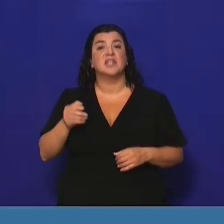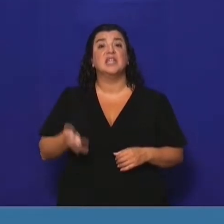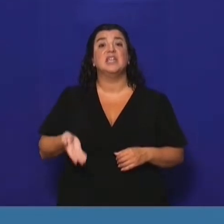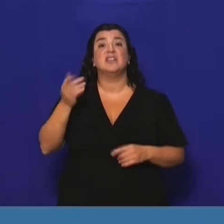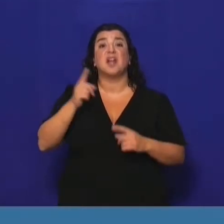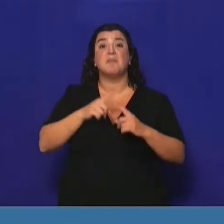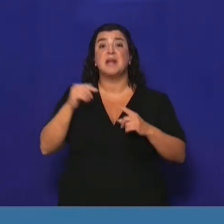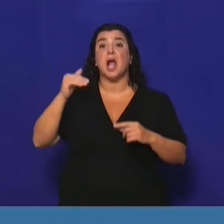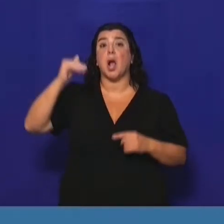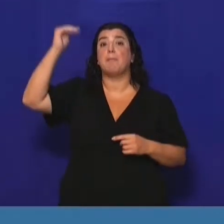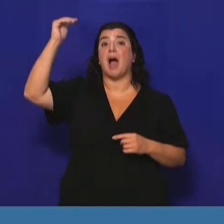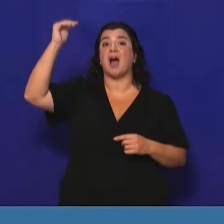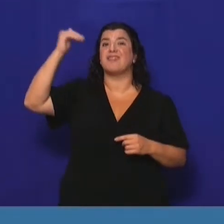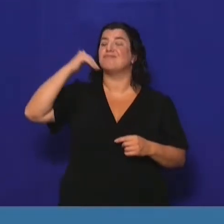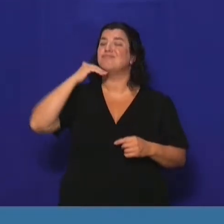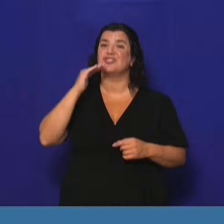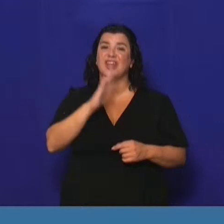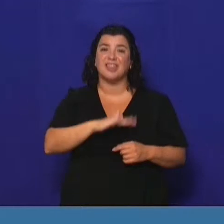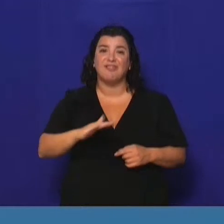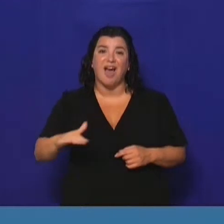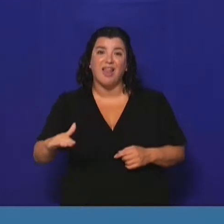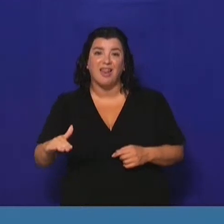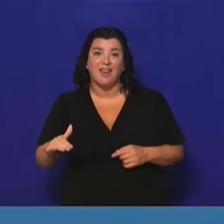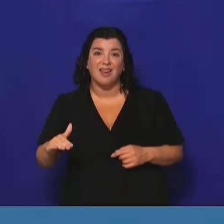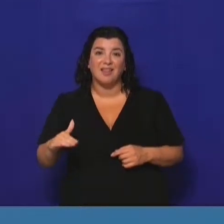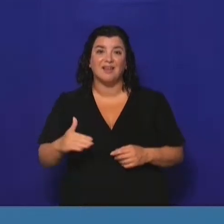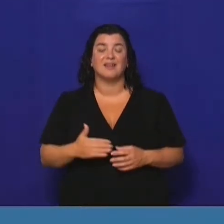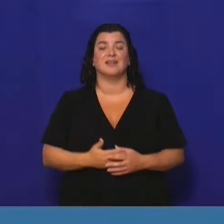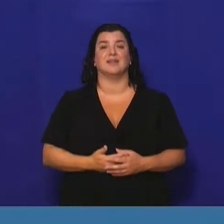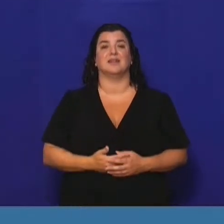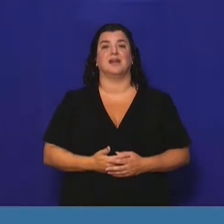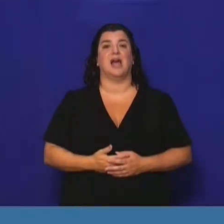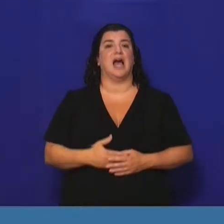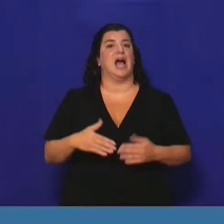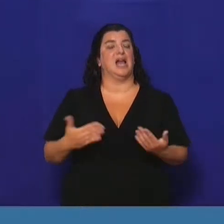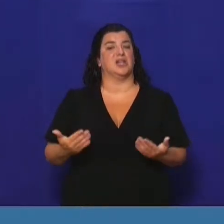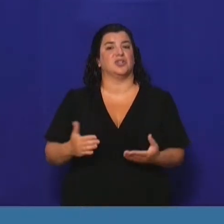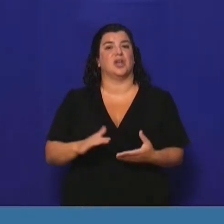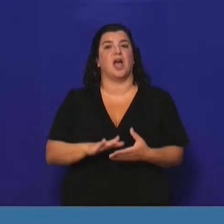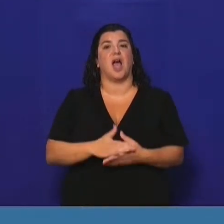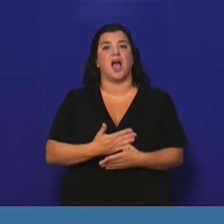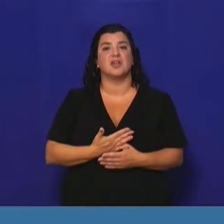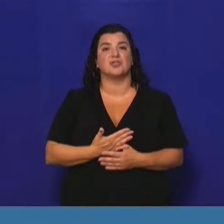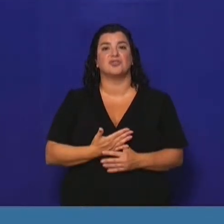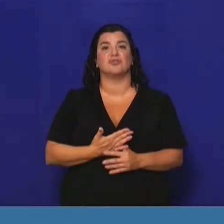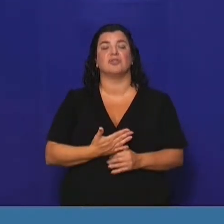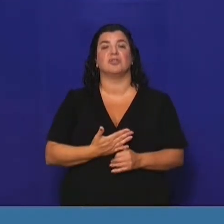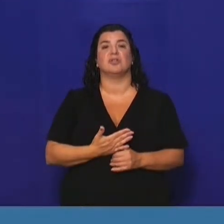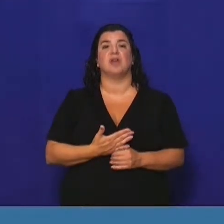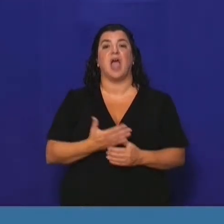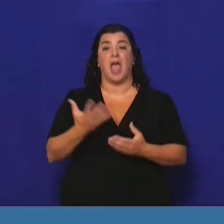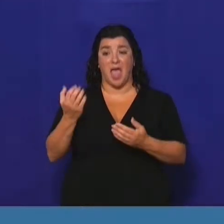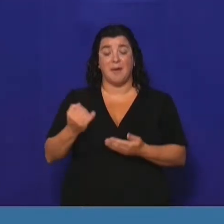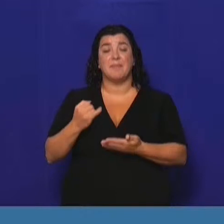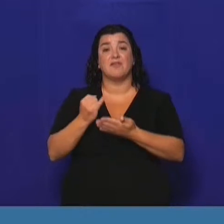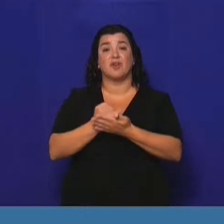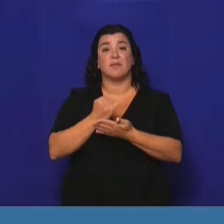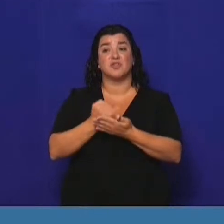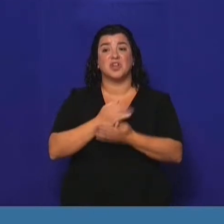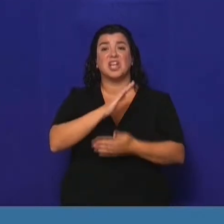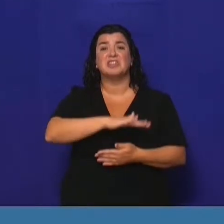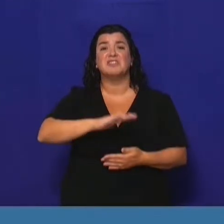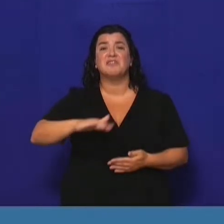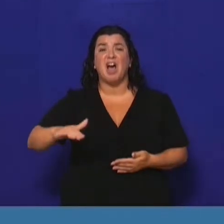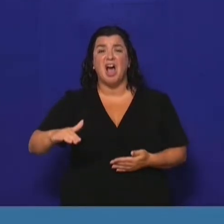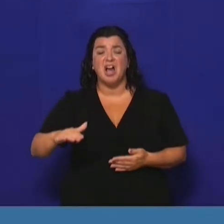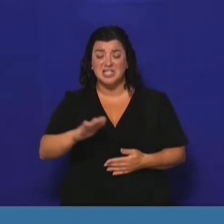mill-istaff milli mit-tfal infushom. Għaliex hemm informazzjoni li inti it-tfal,